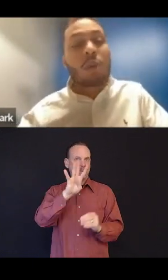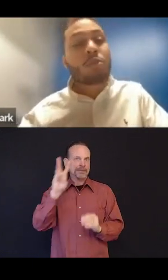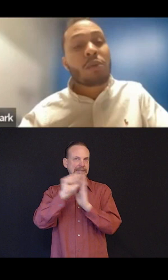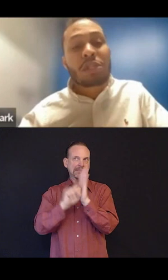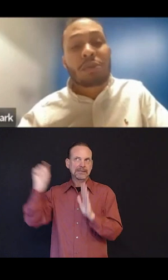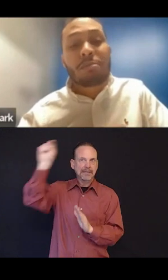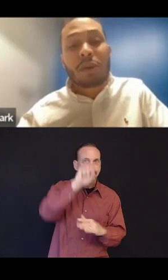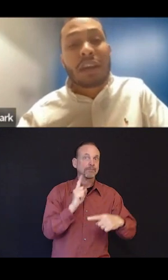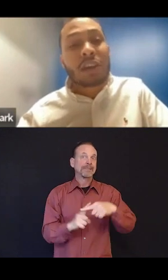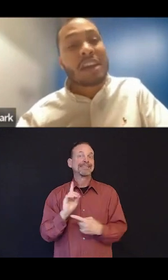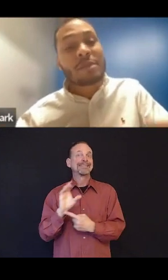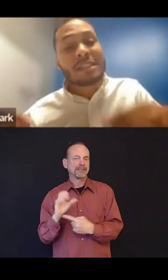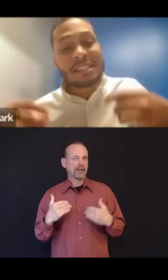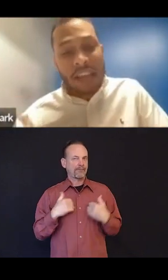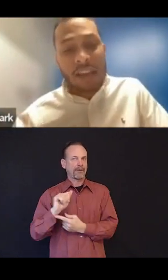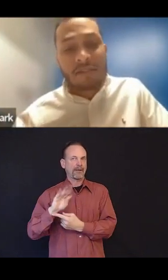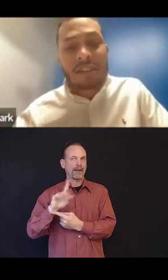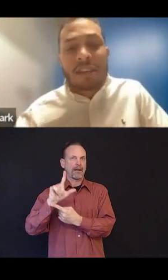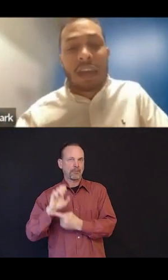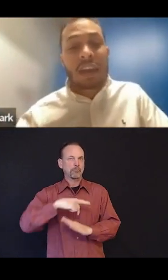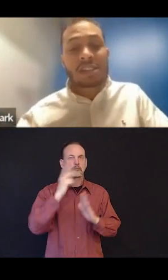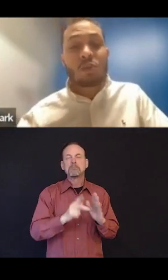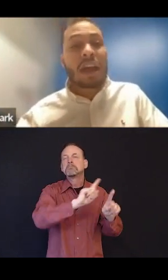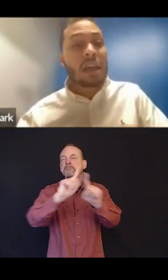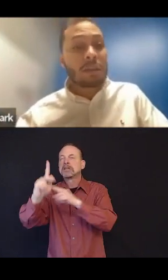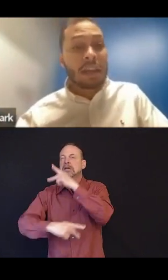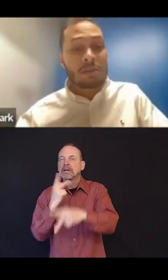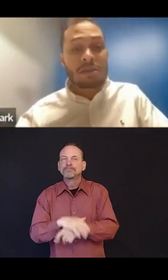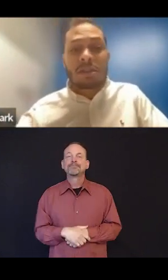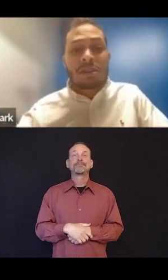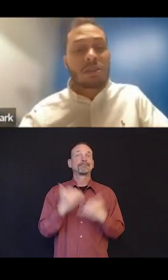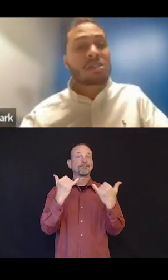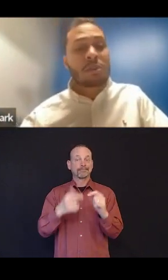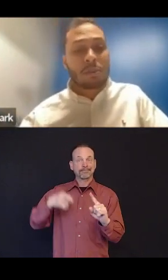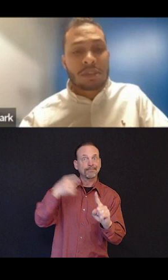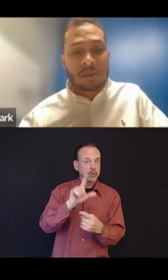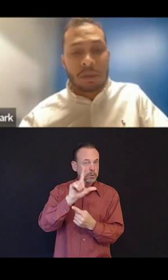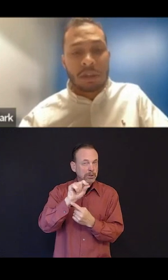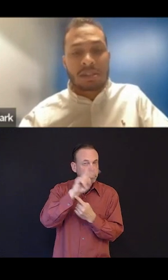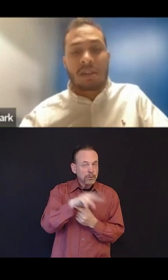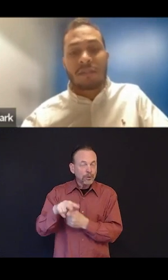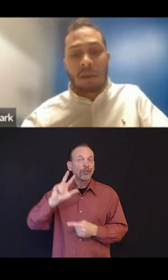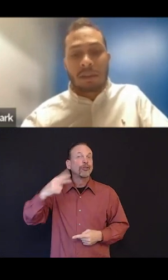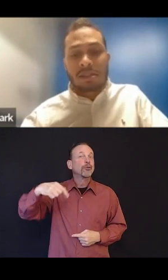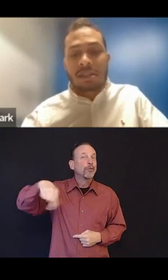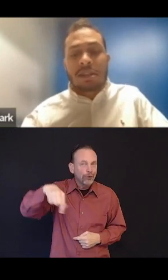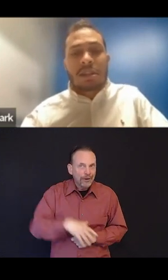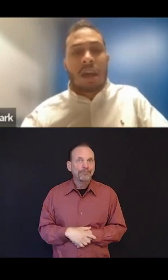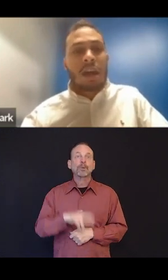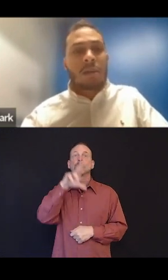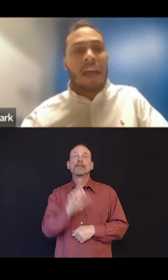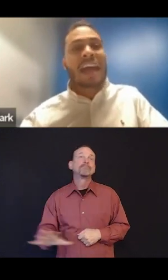$1.13 billion have been saved in nationwide ABLE accounts. So these are people with disabilities and their